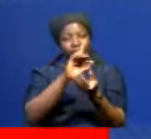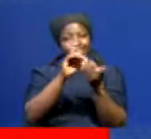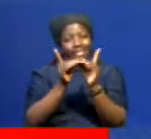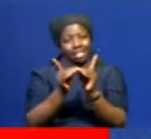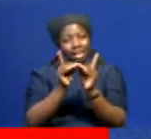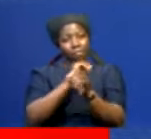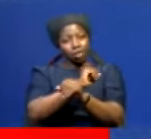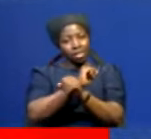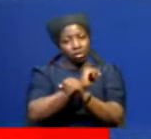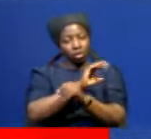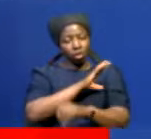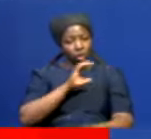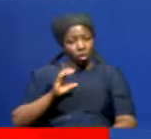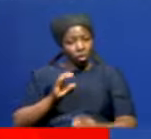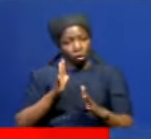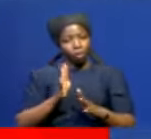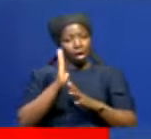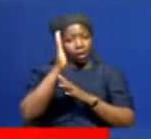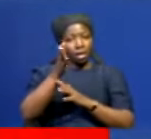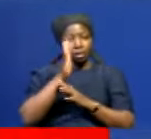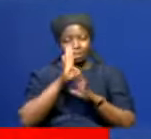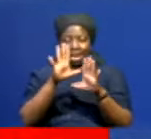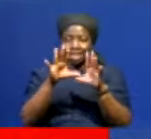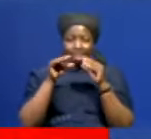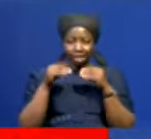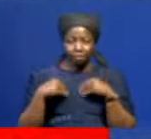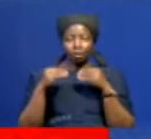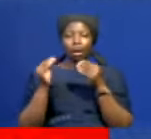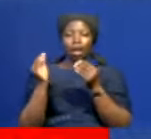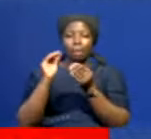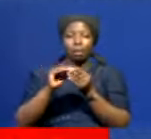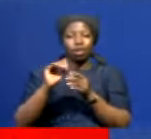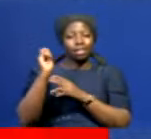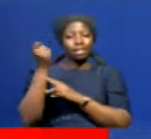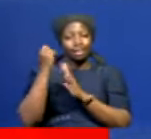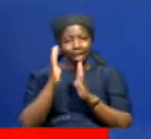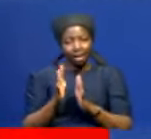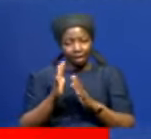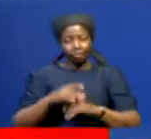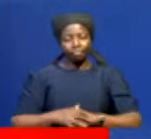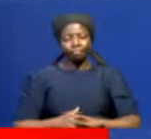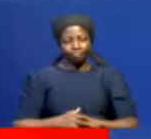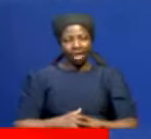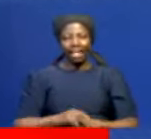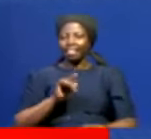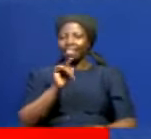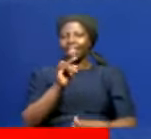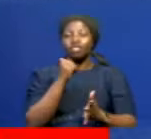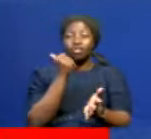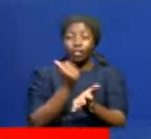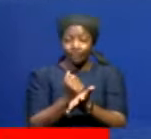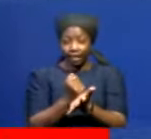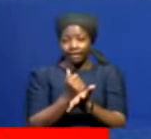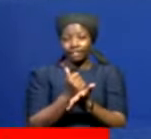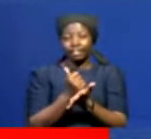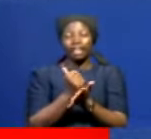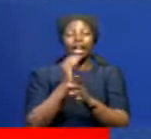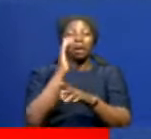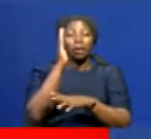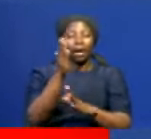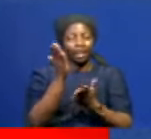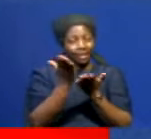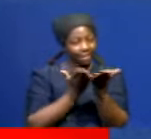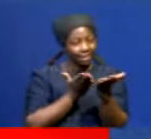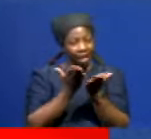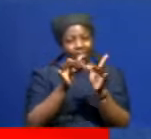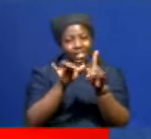Commissioner will be more acceptable to more Kenyans, more accessible to more Kenyans. This office will serve as